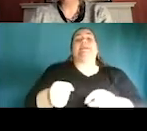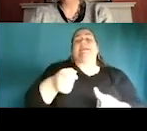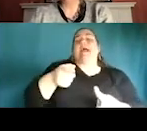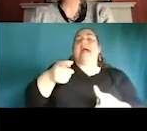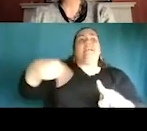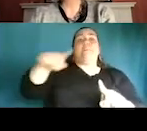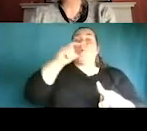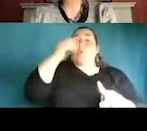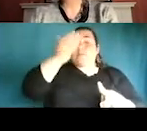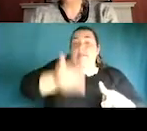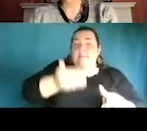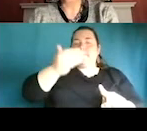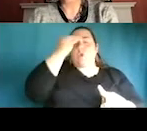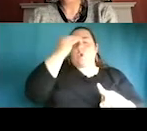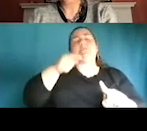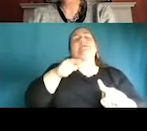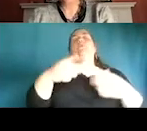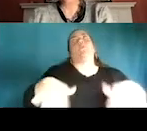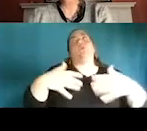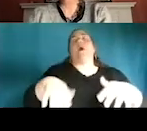teaching as a sacred vocation.